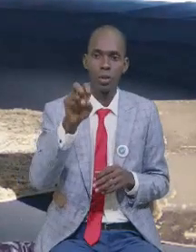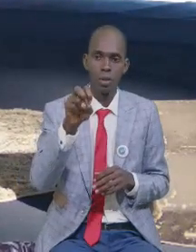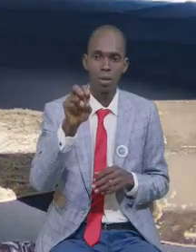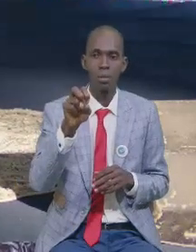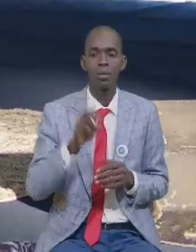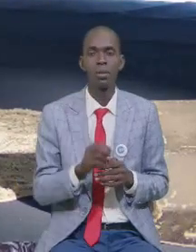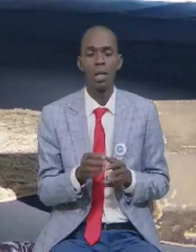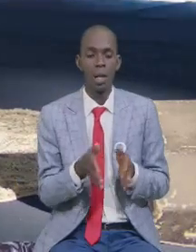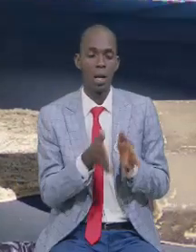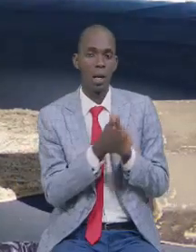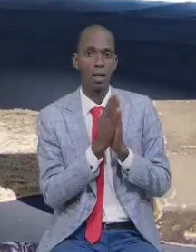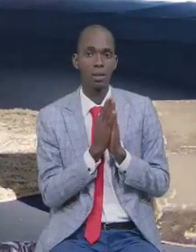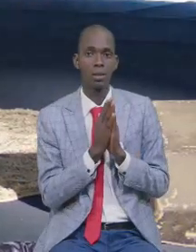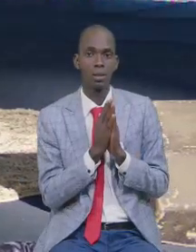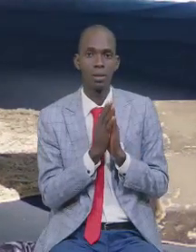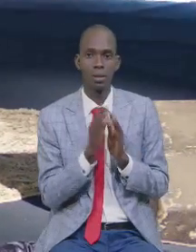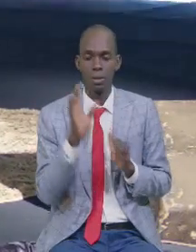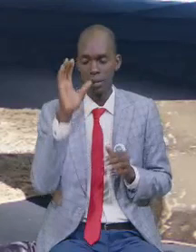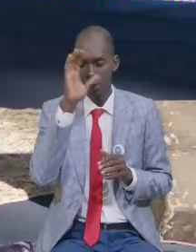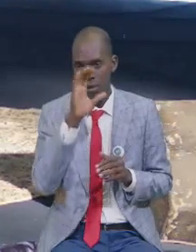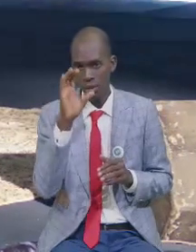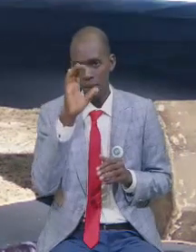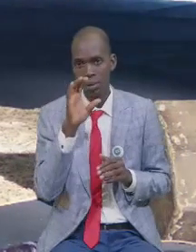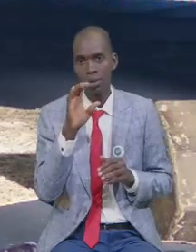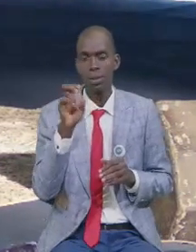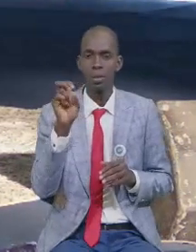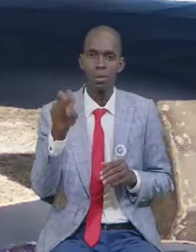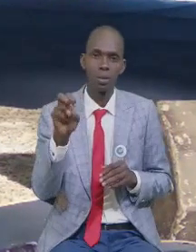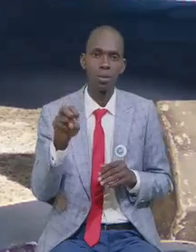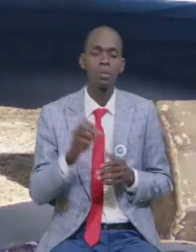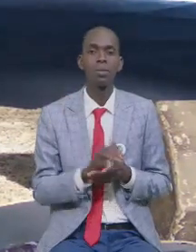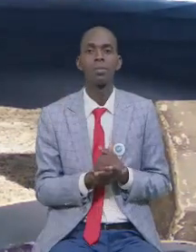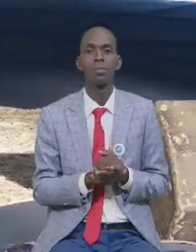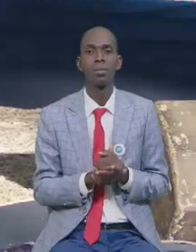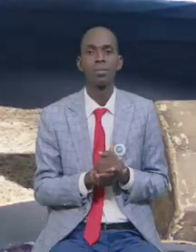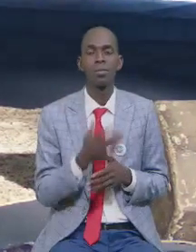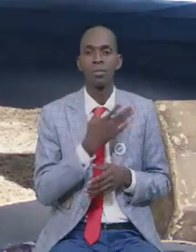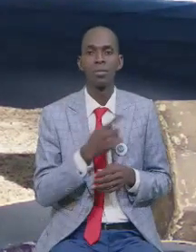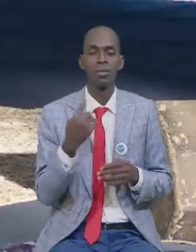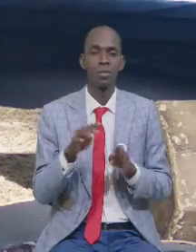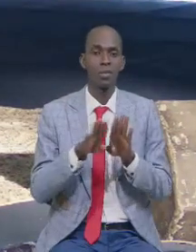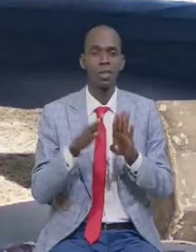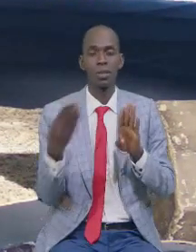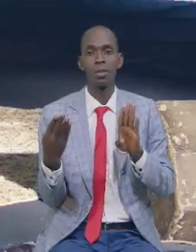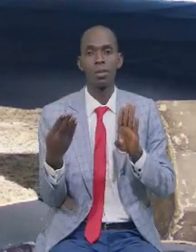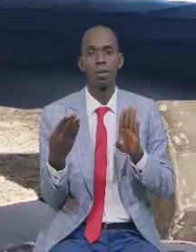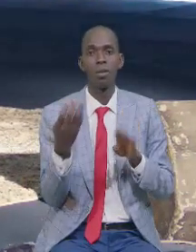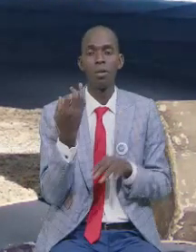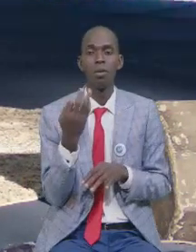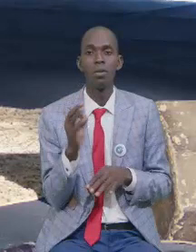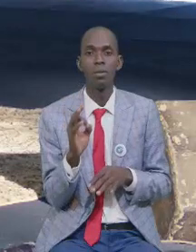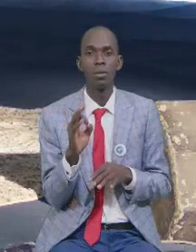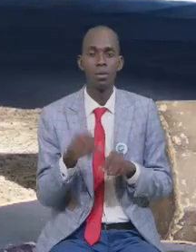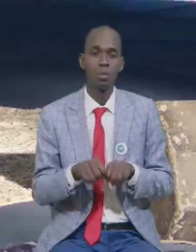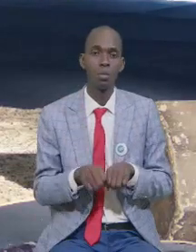Ask, seek, knock. And the door of